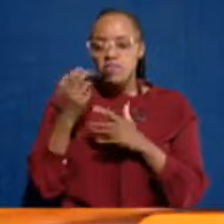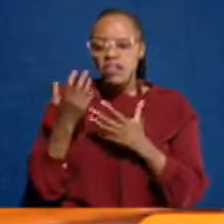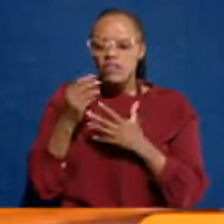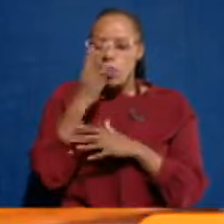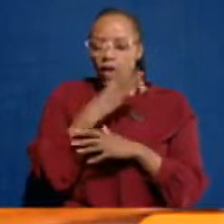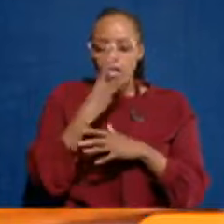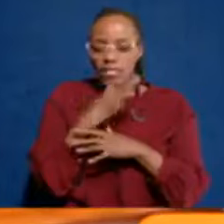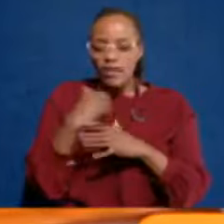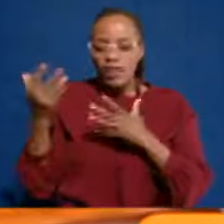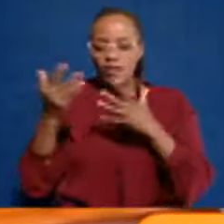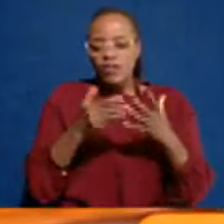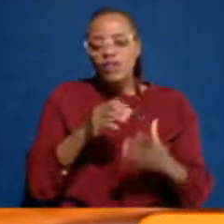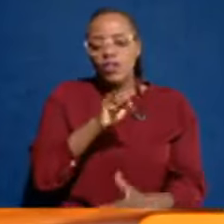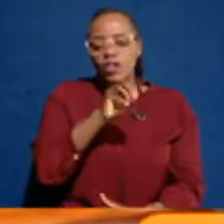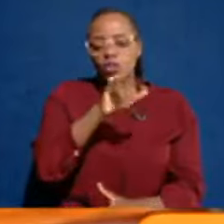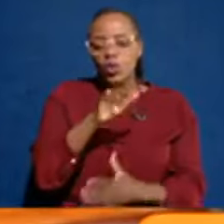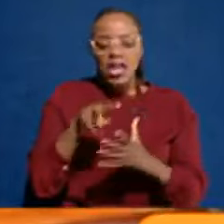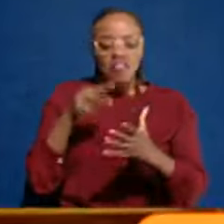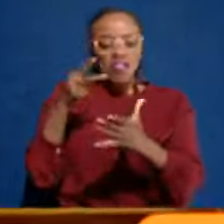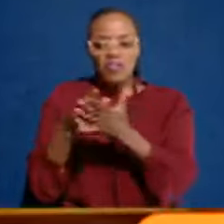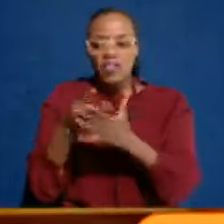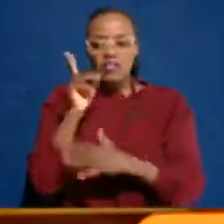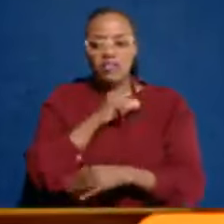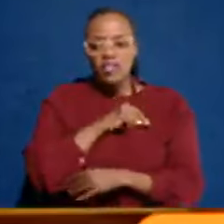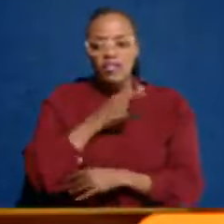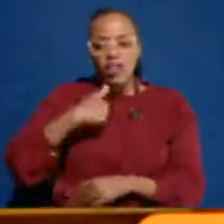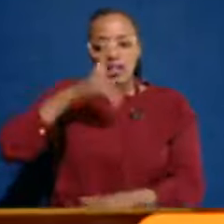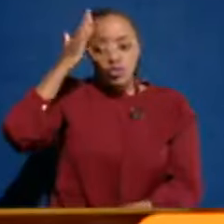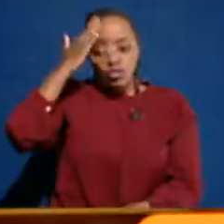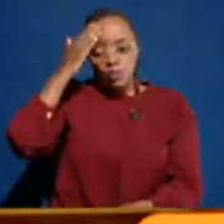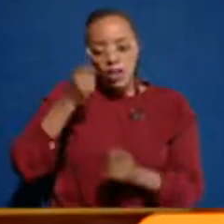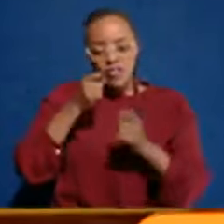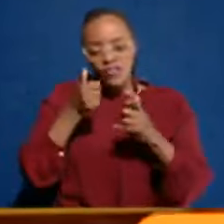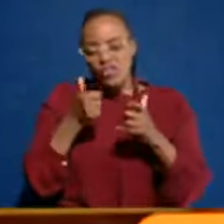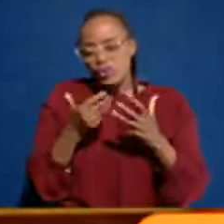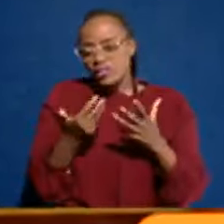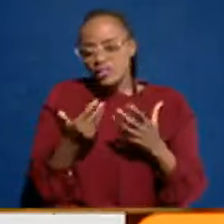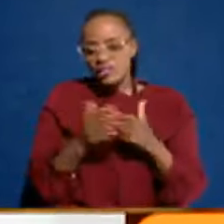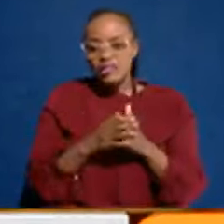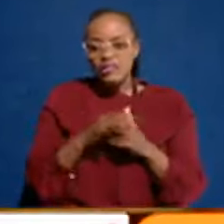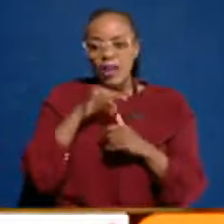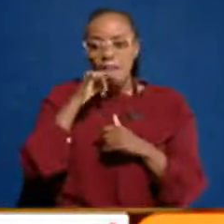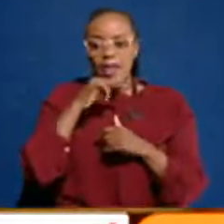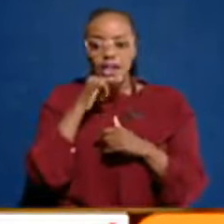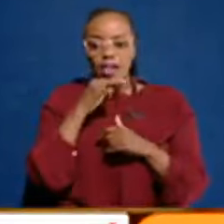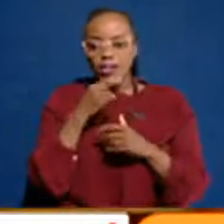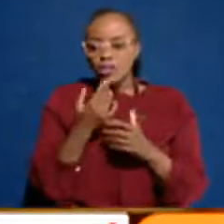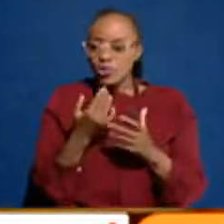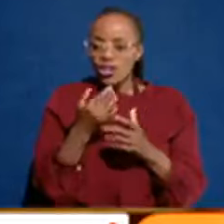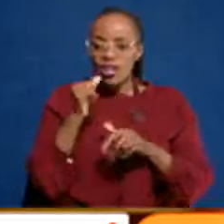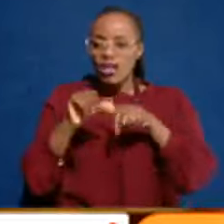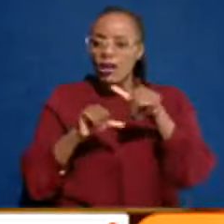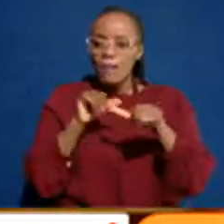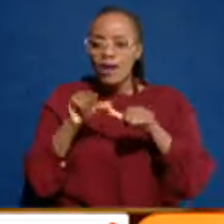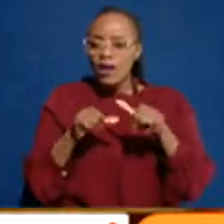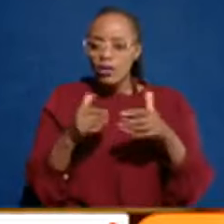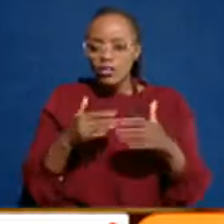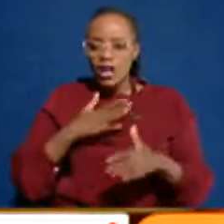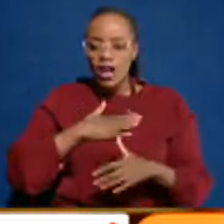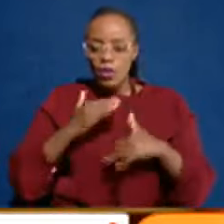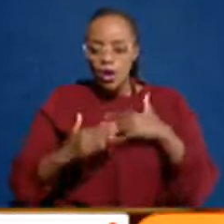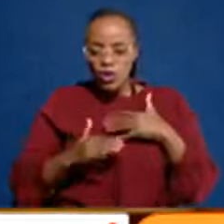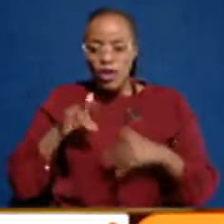mbichi, so ya kizama kwenye maji makuu. We remember a few of the unfortunate mentions of our